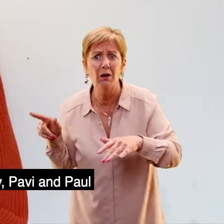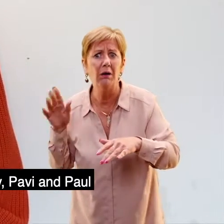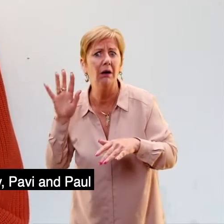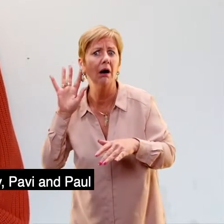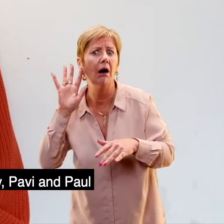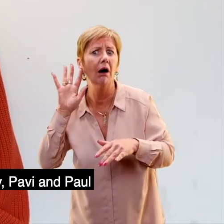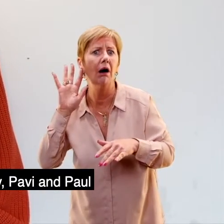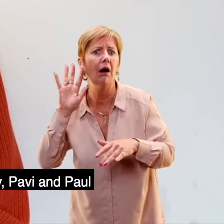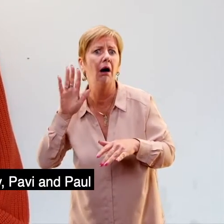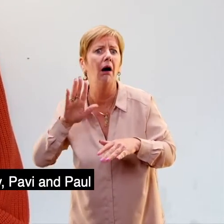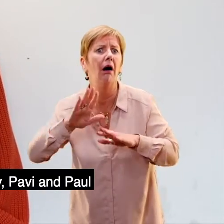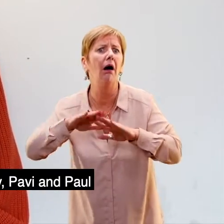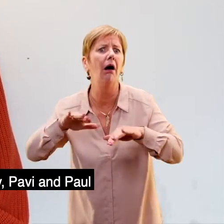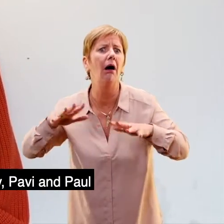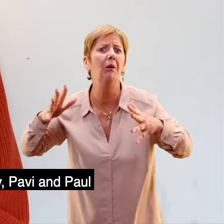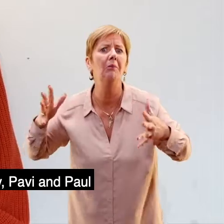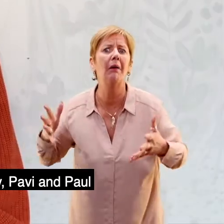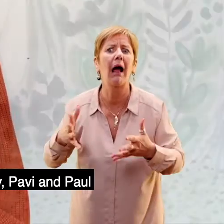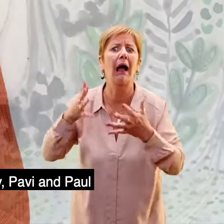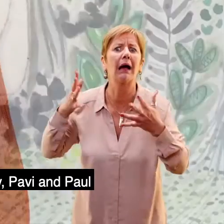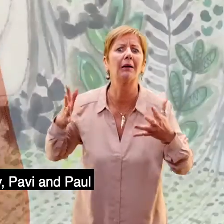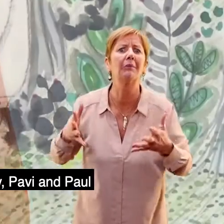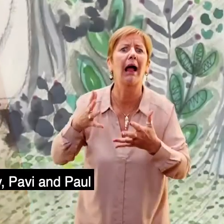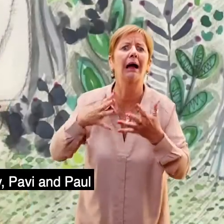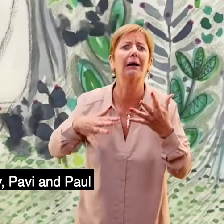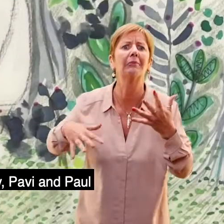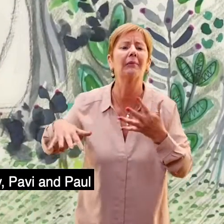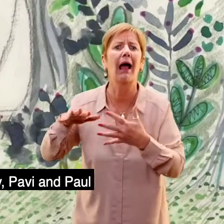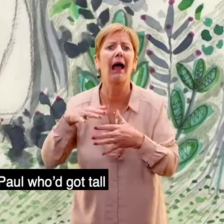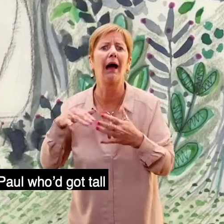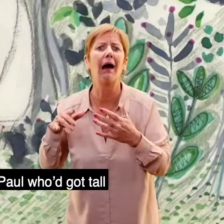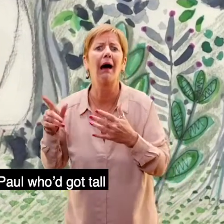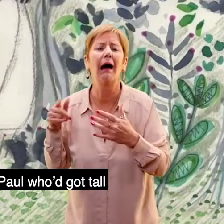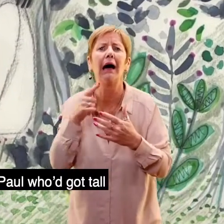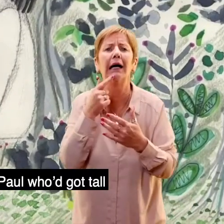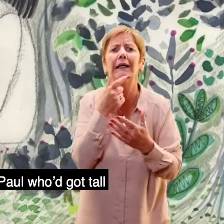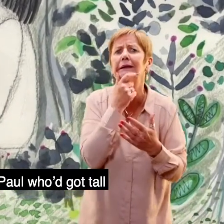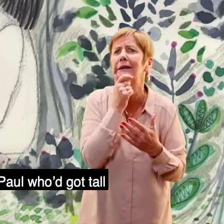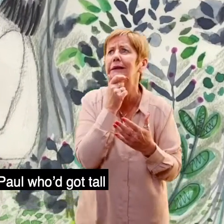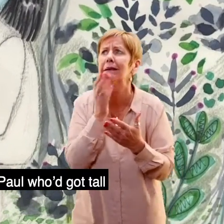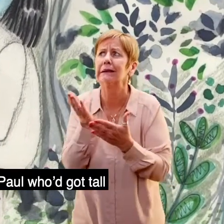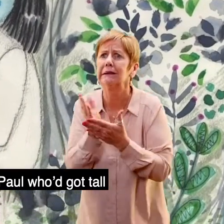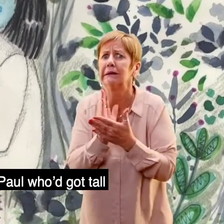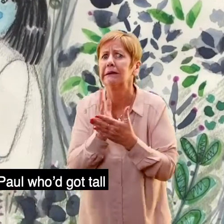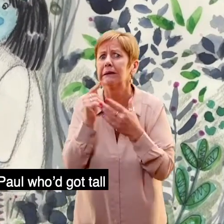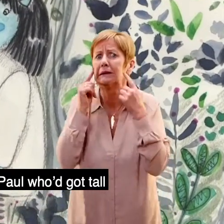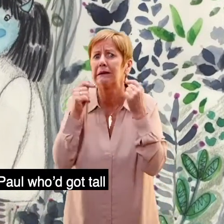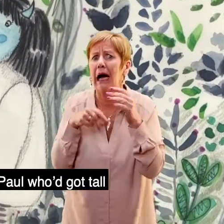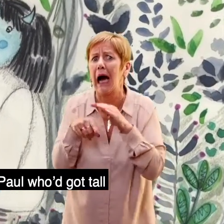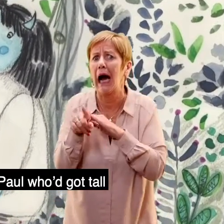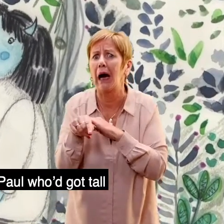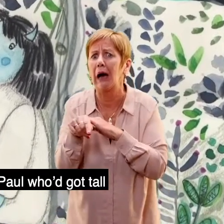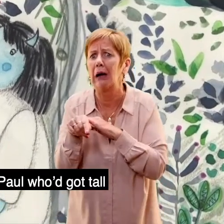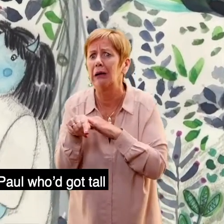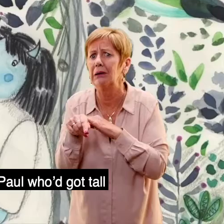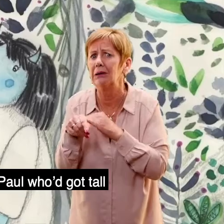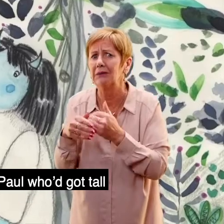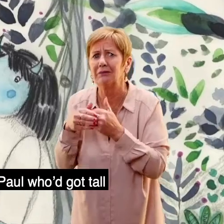saw Penny, Pavy and Paul. And they all looked the same, except Paul, who'd got tall.